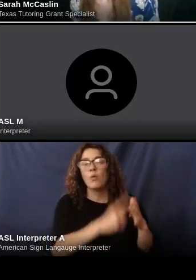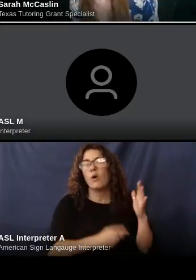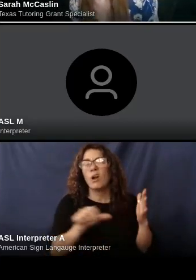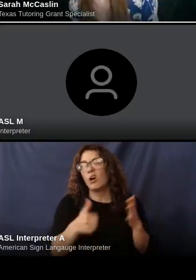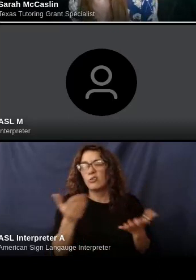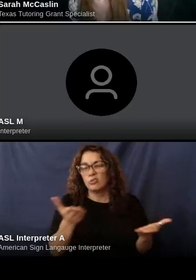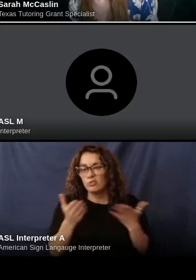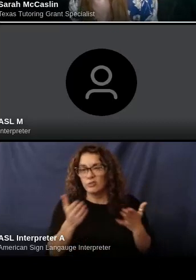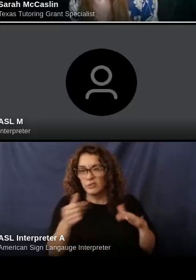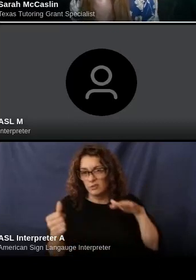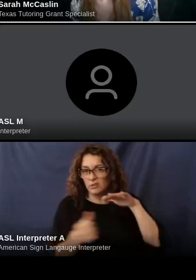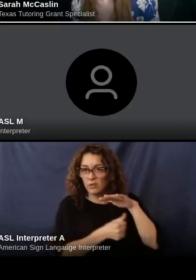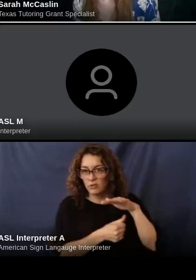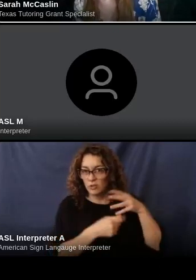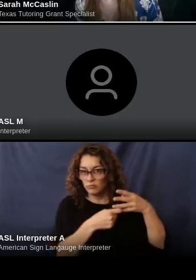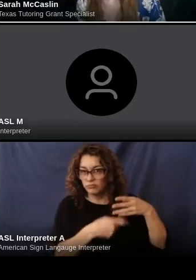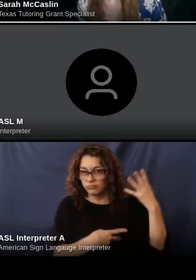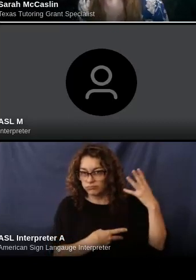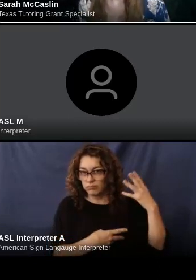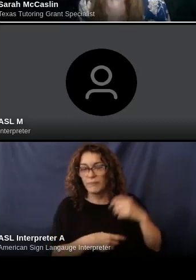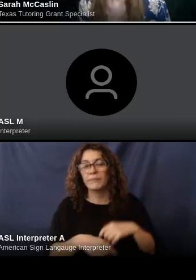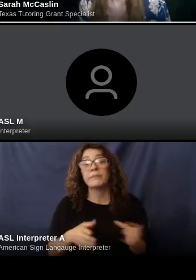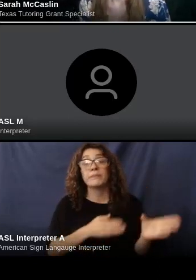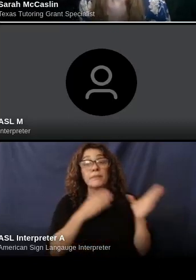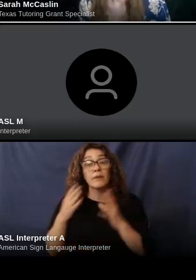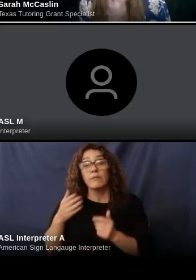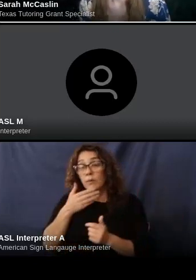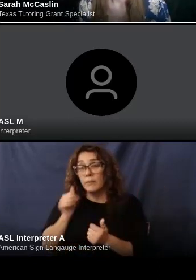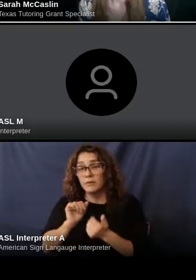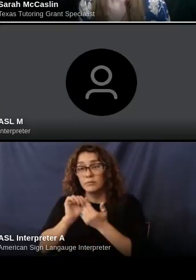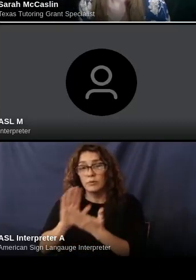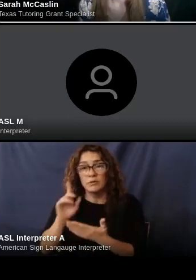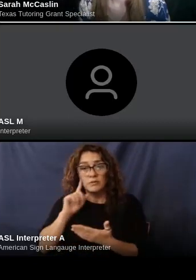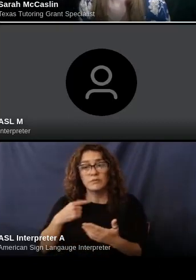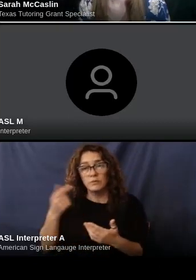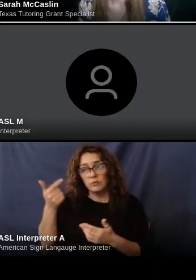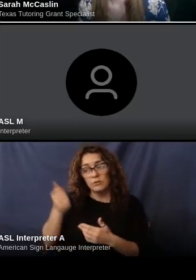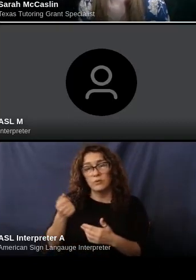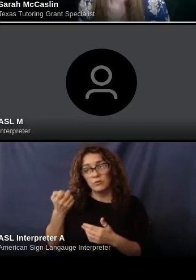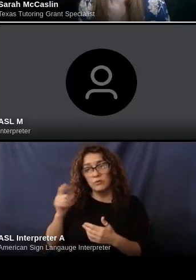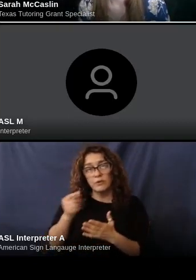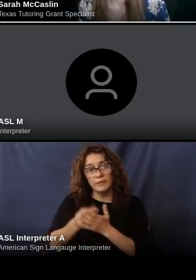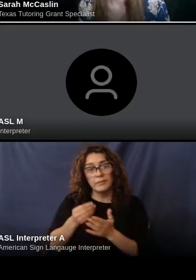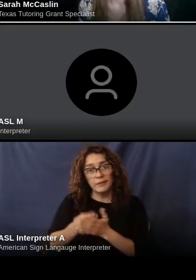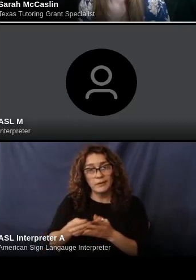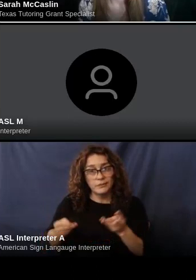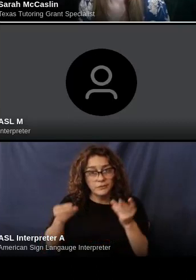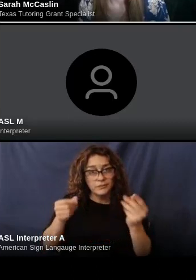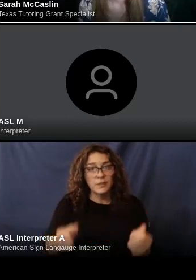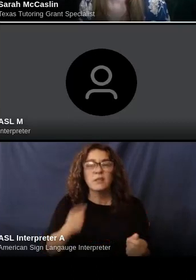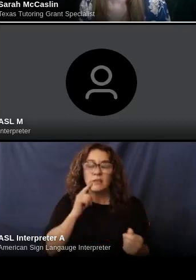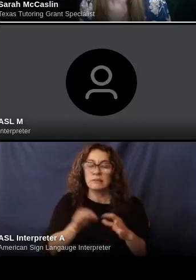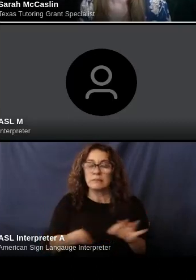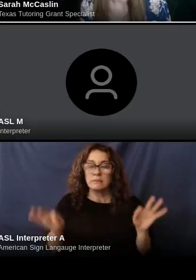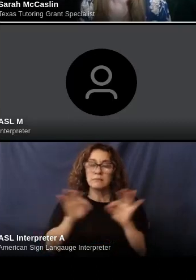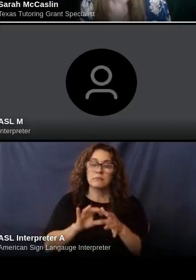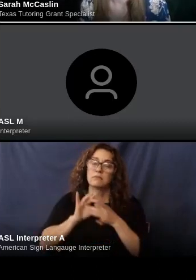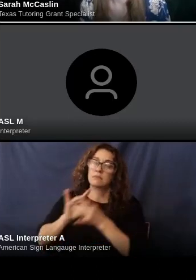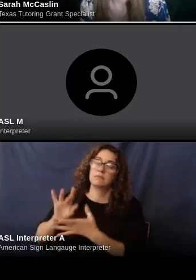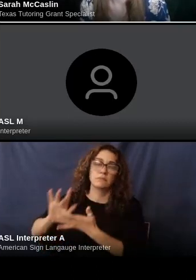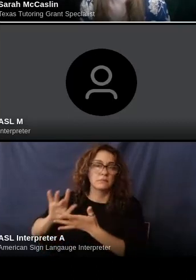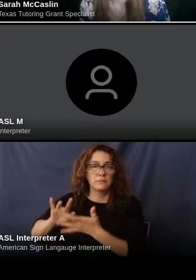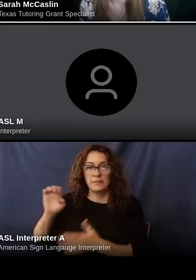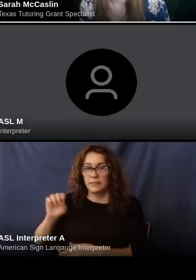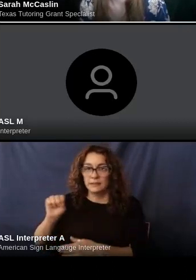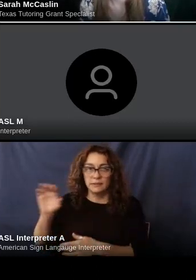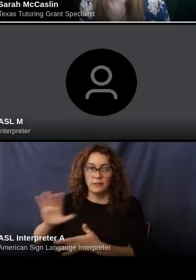So as I mentioned earlier, when we talk about best practice for spending grant dollars, staying connected with your ESC is essential. They also